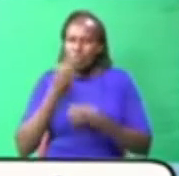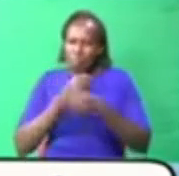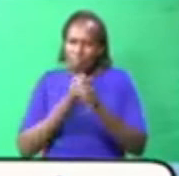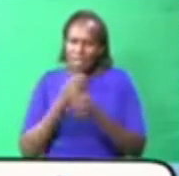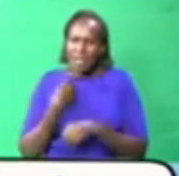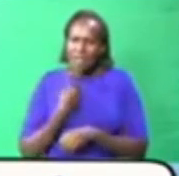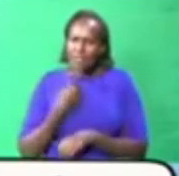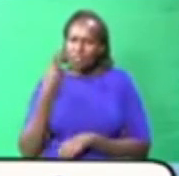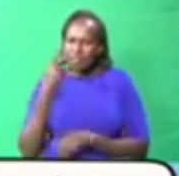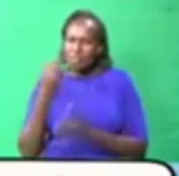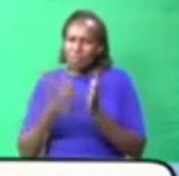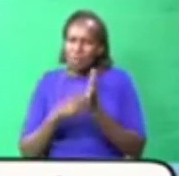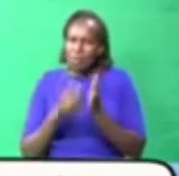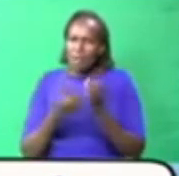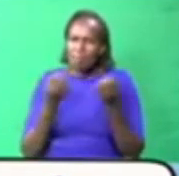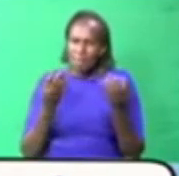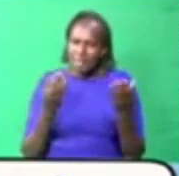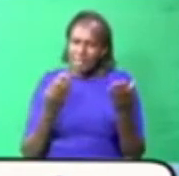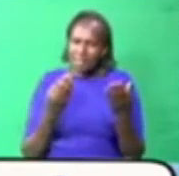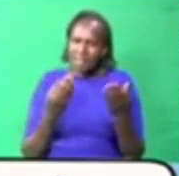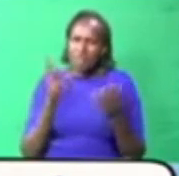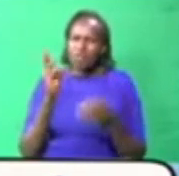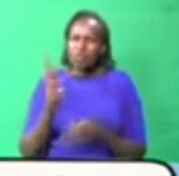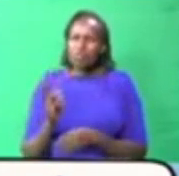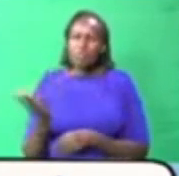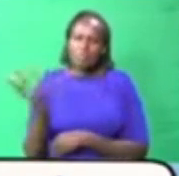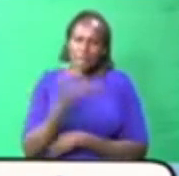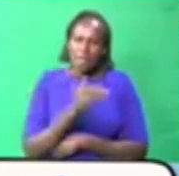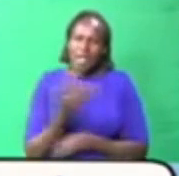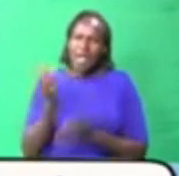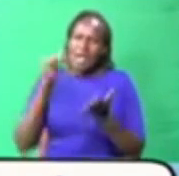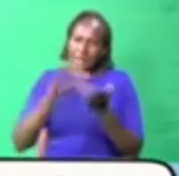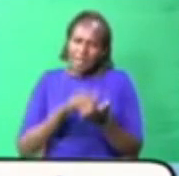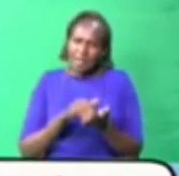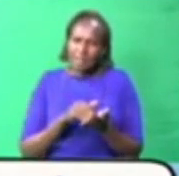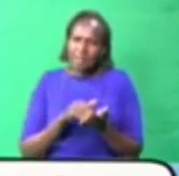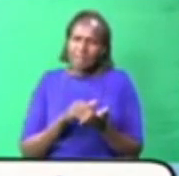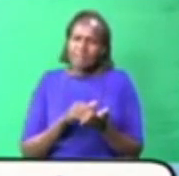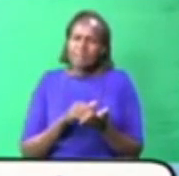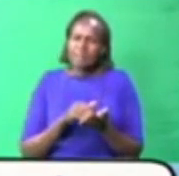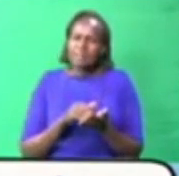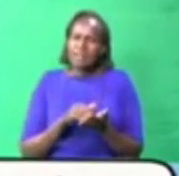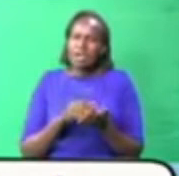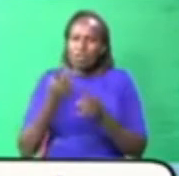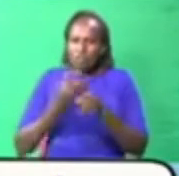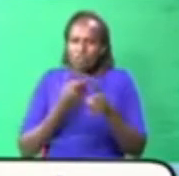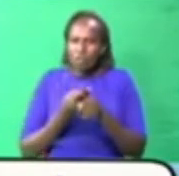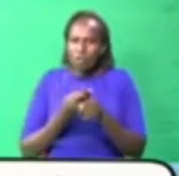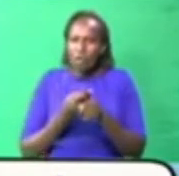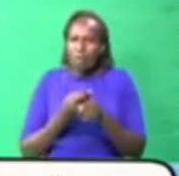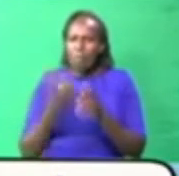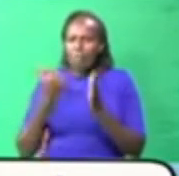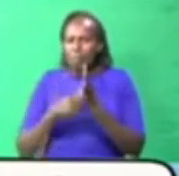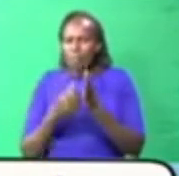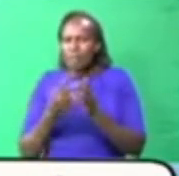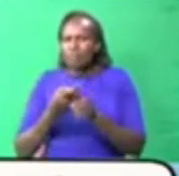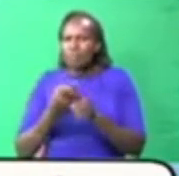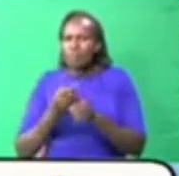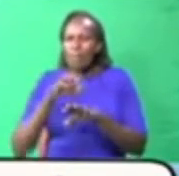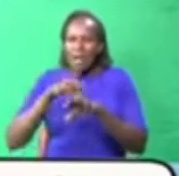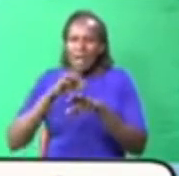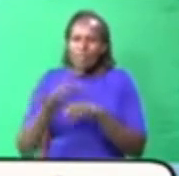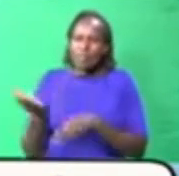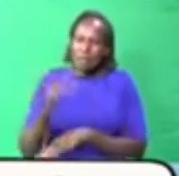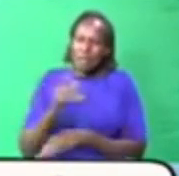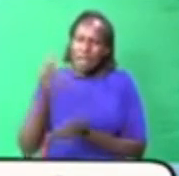troubles many and bitter, you will restore us once again. You will restore us from the depths of the earth. You will bring us up again. In fact,